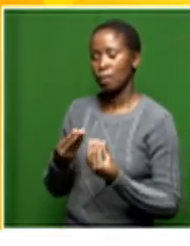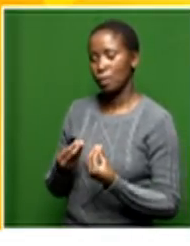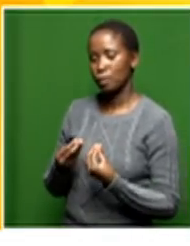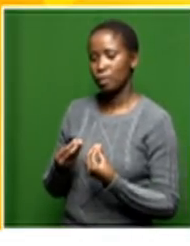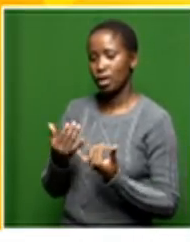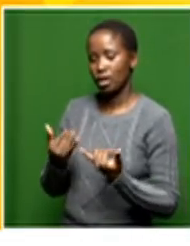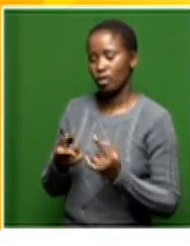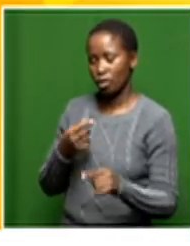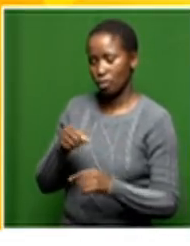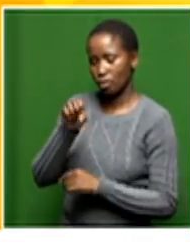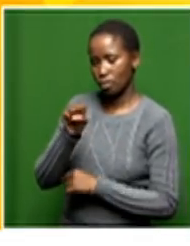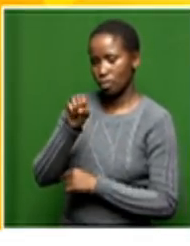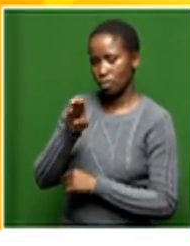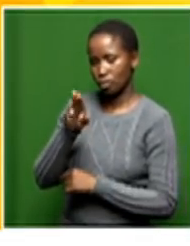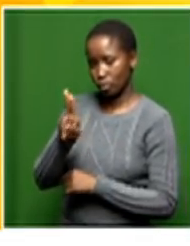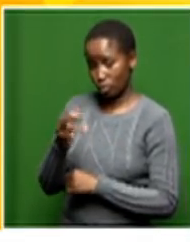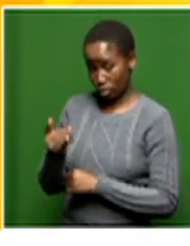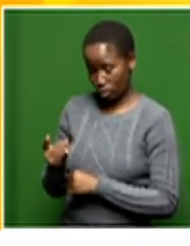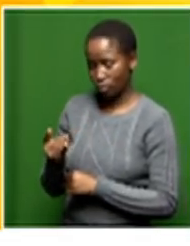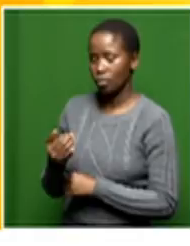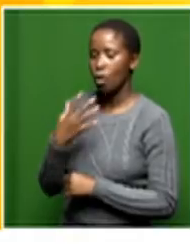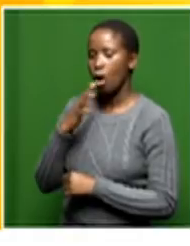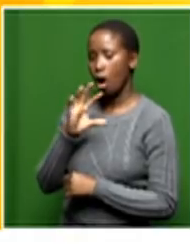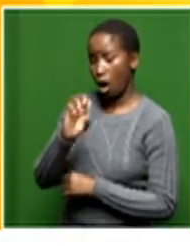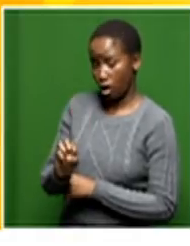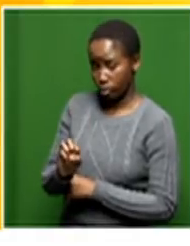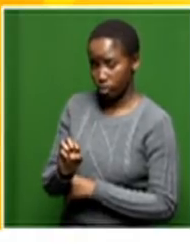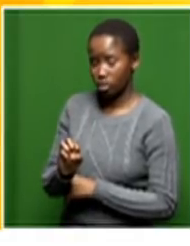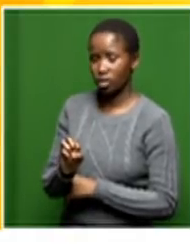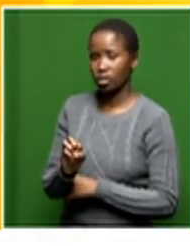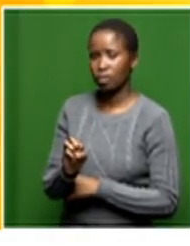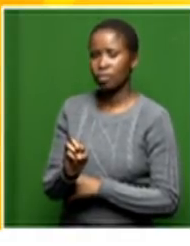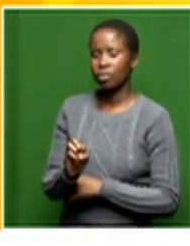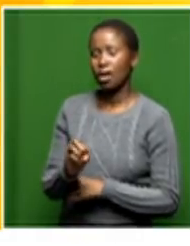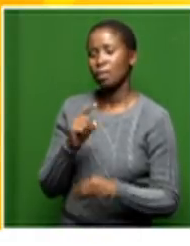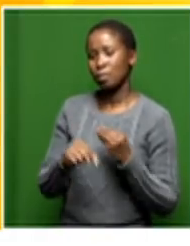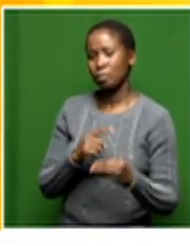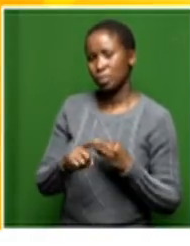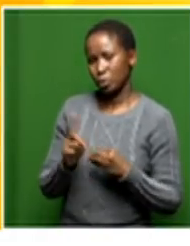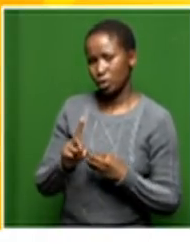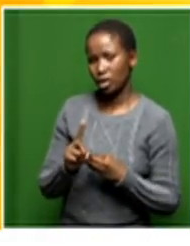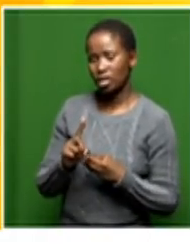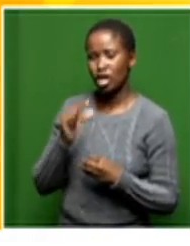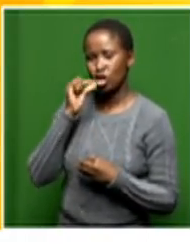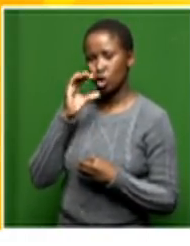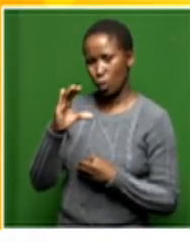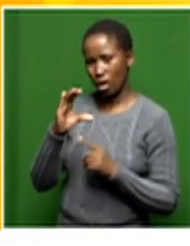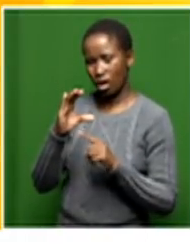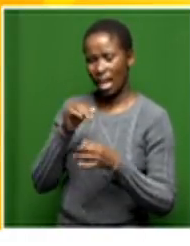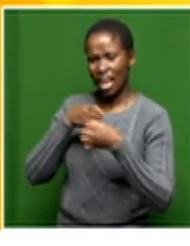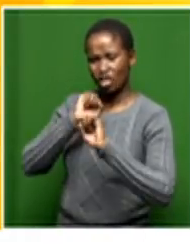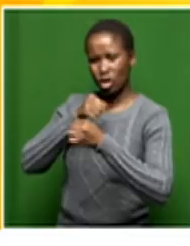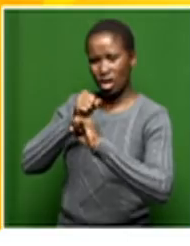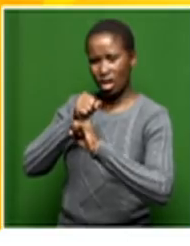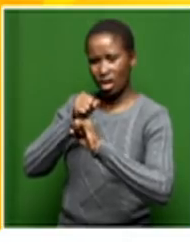Mncwango, like the question we are asking right now about the Cuban engineers who